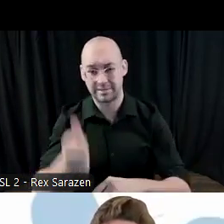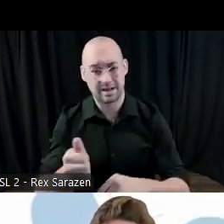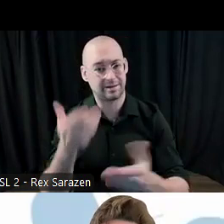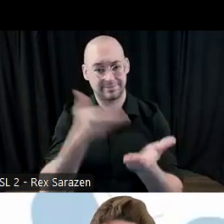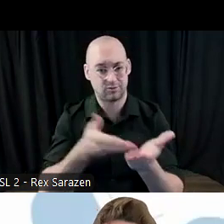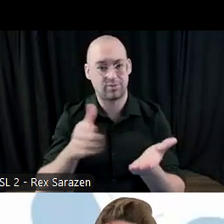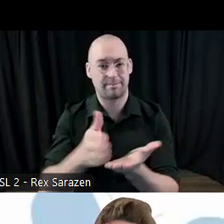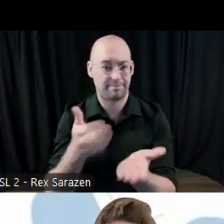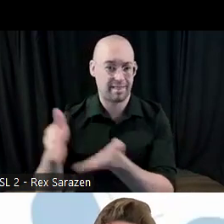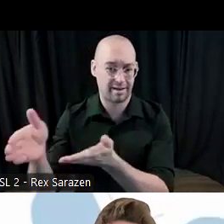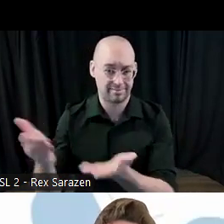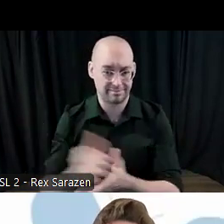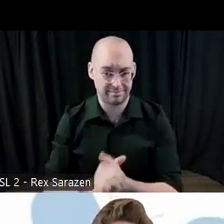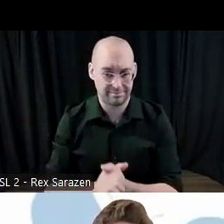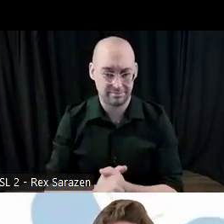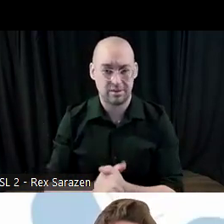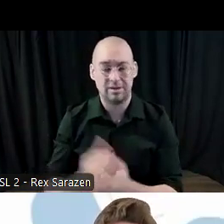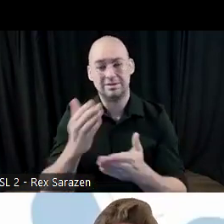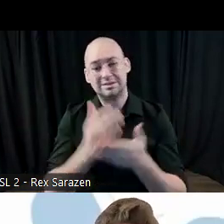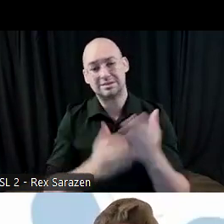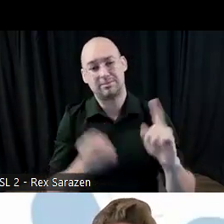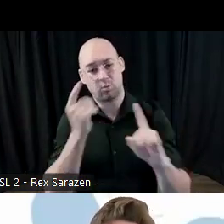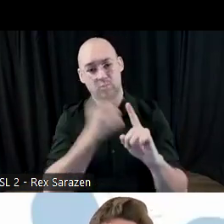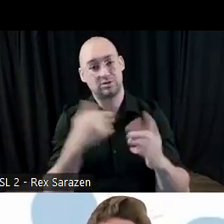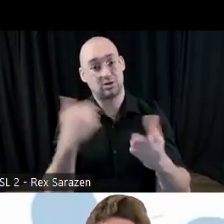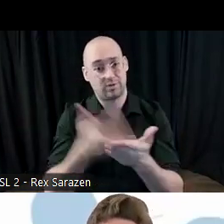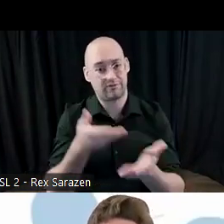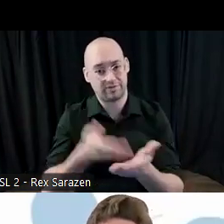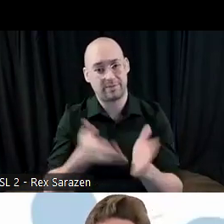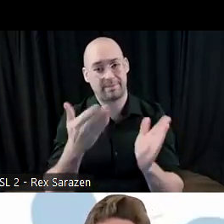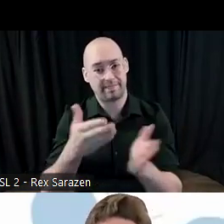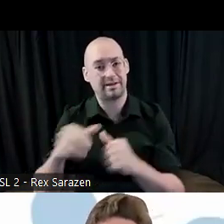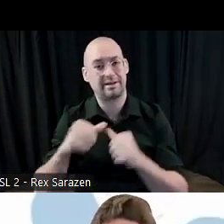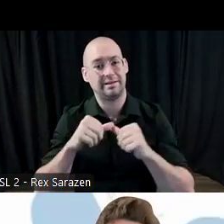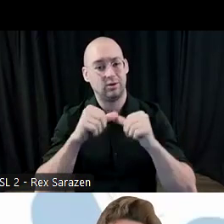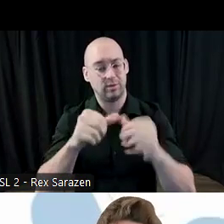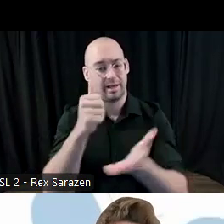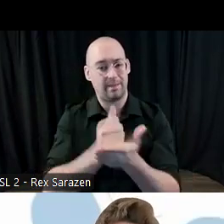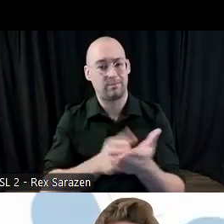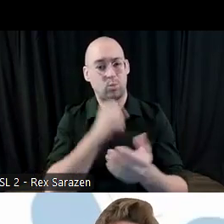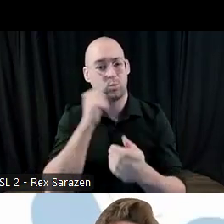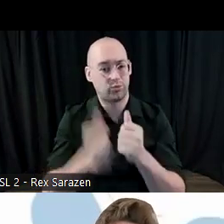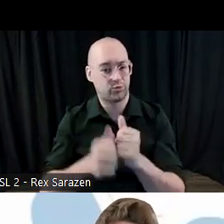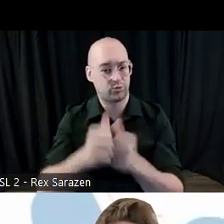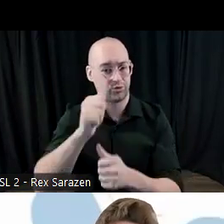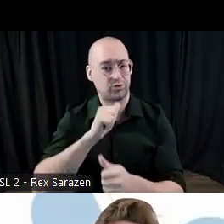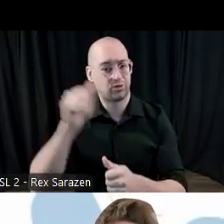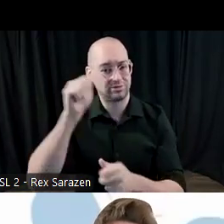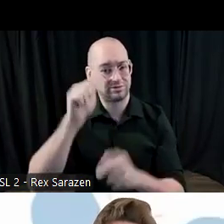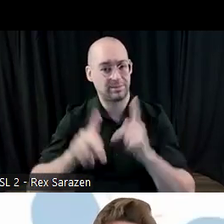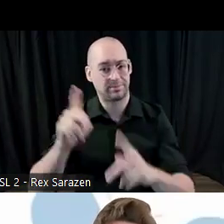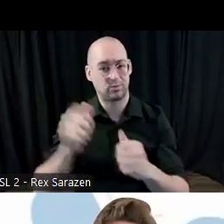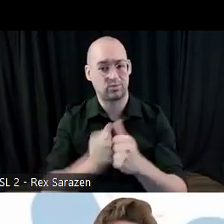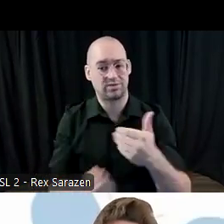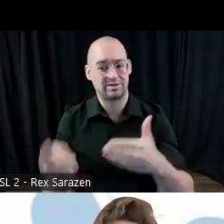plan. And some priorities got into the plan, such as continuing to help older adults and people with disabilities